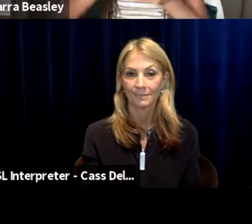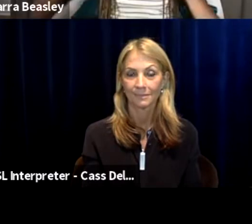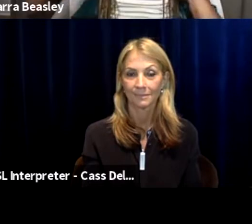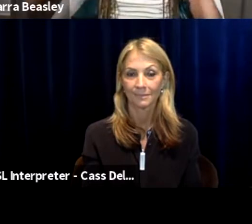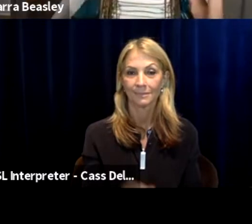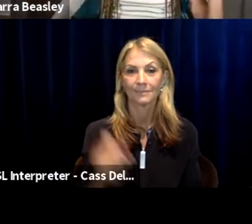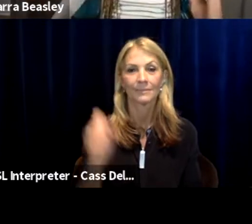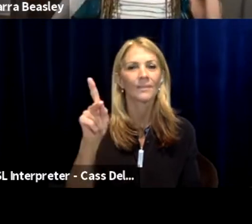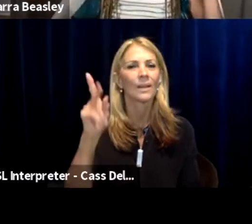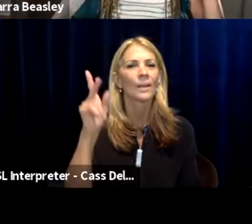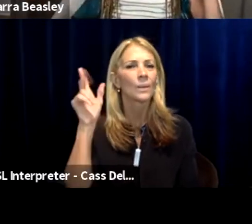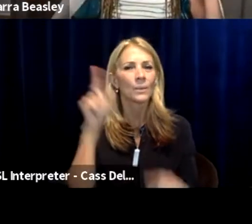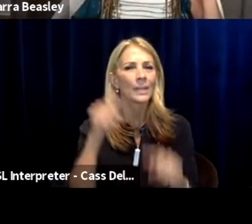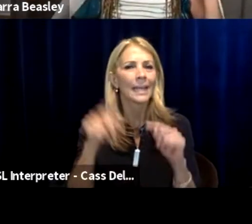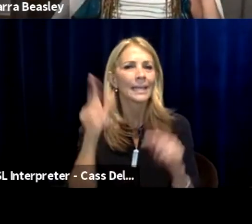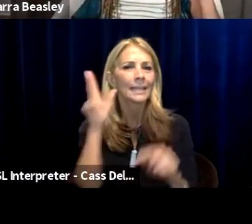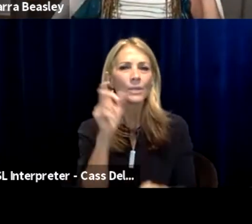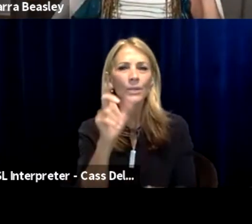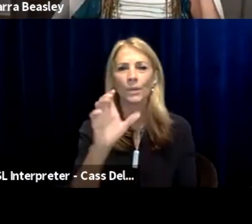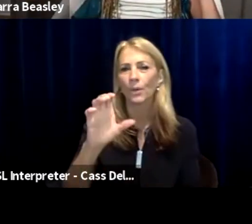All right, we can't hear you, Corinne.